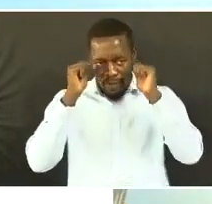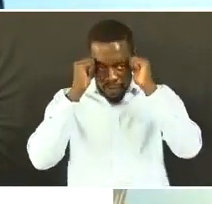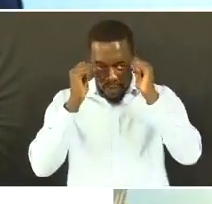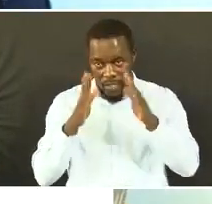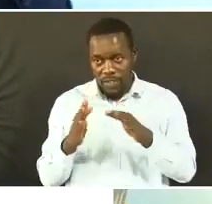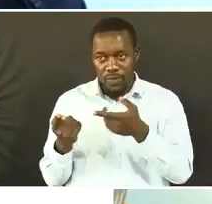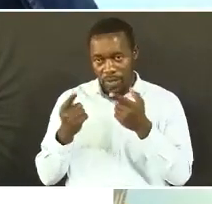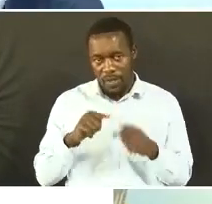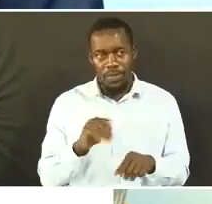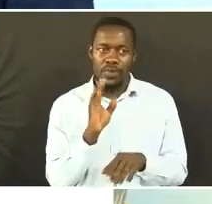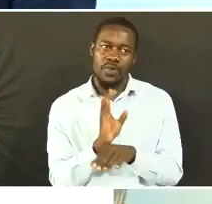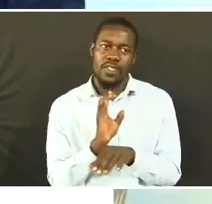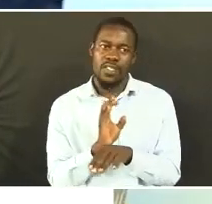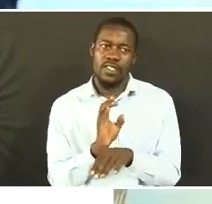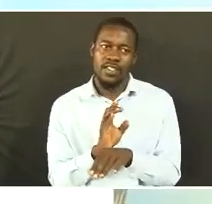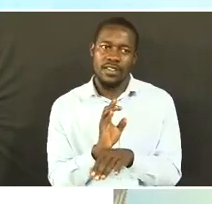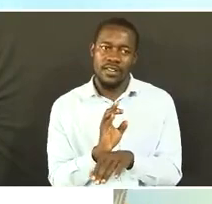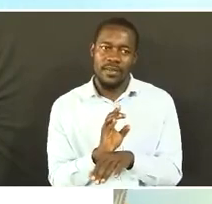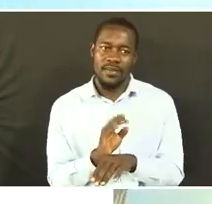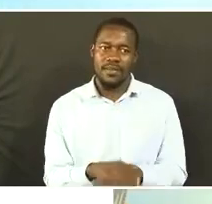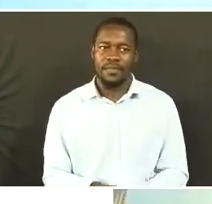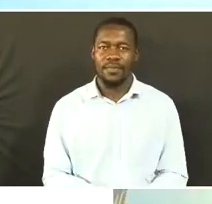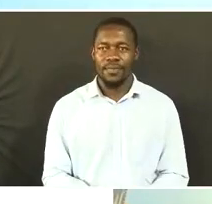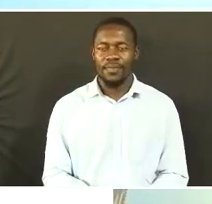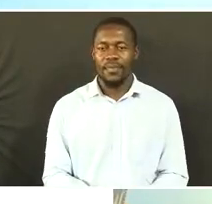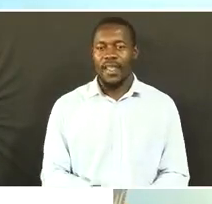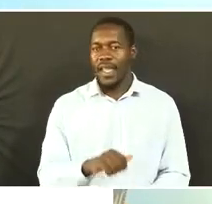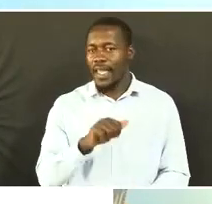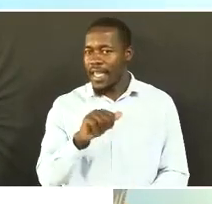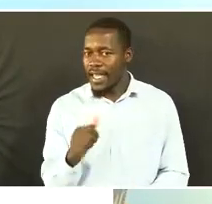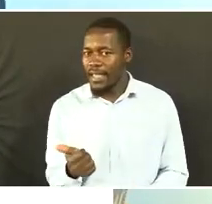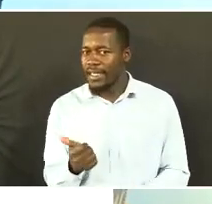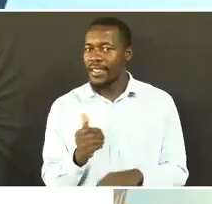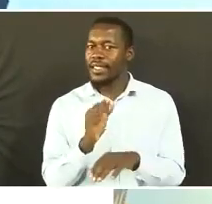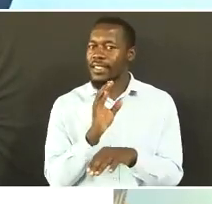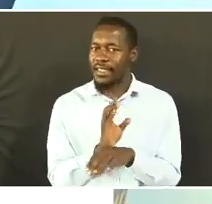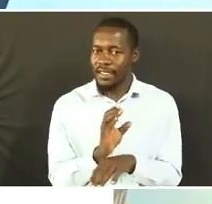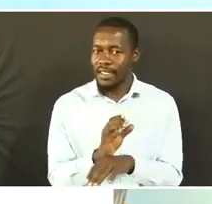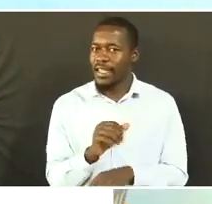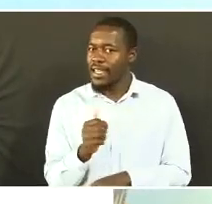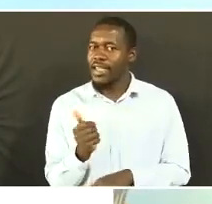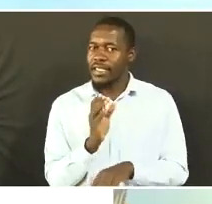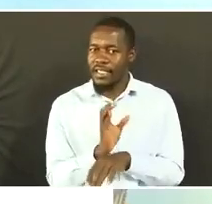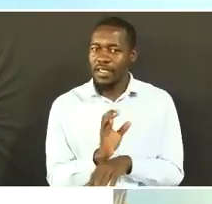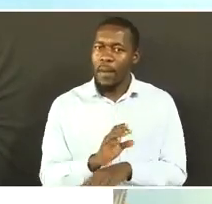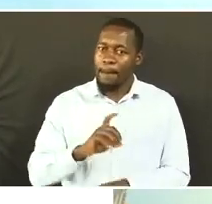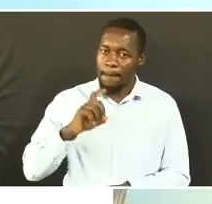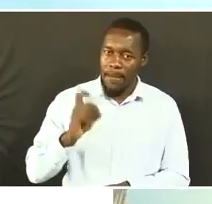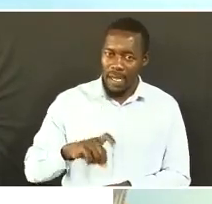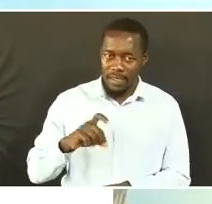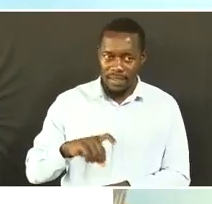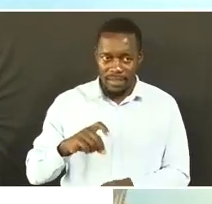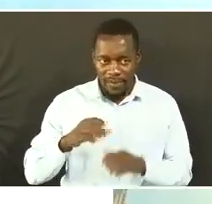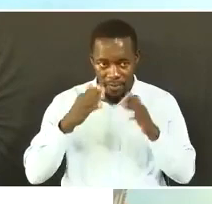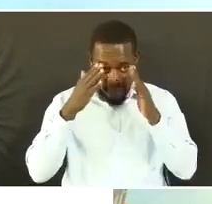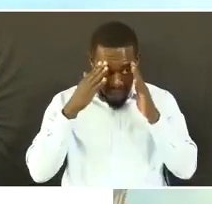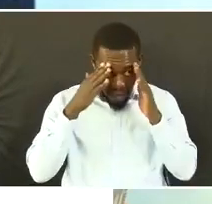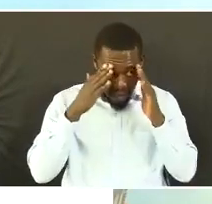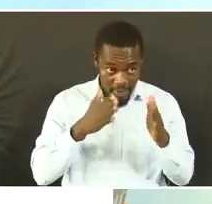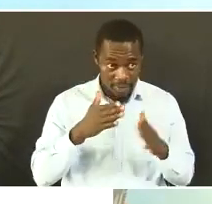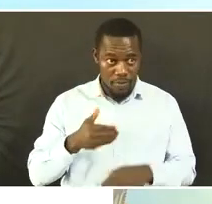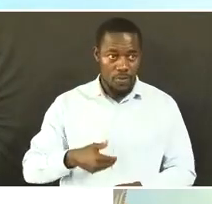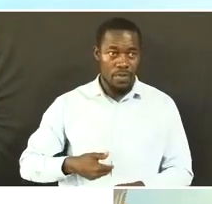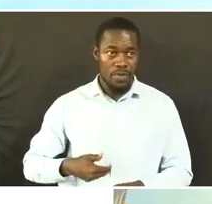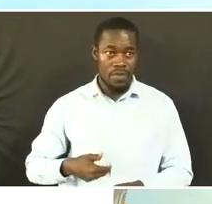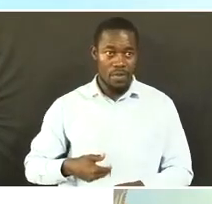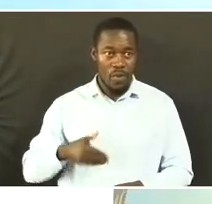when people begin their stay on campus. So any church that is not focusing its attention in that age group, unfortunately, may